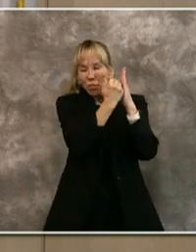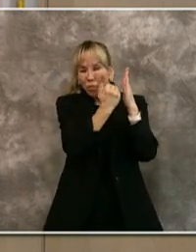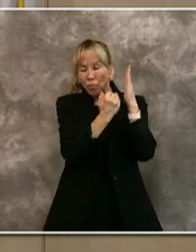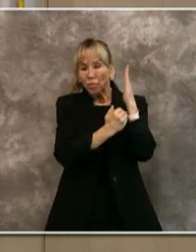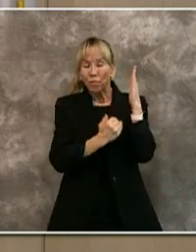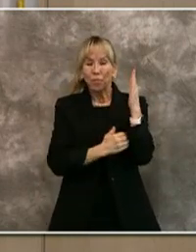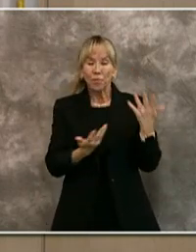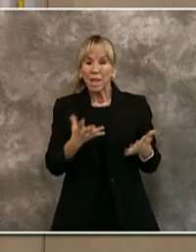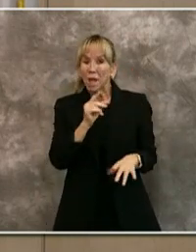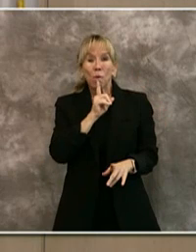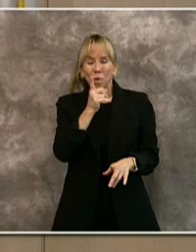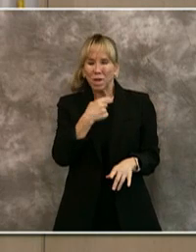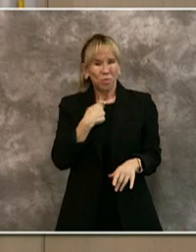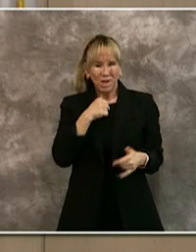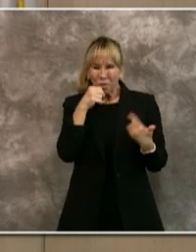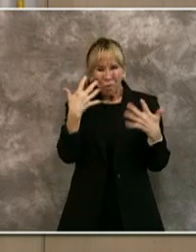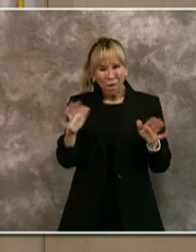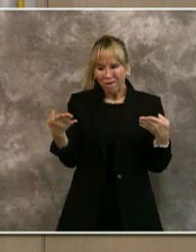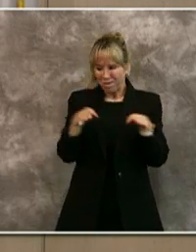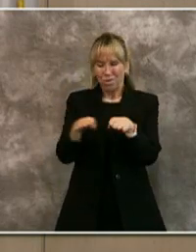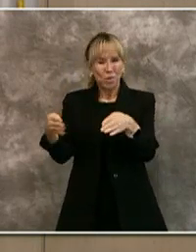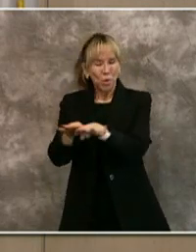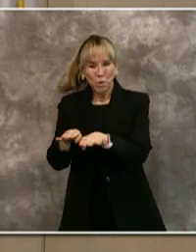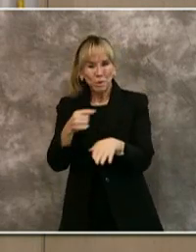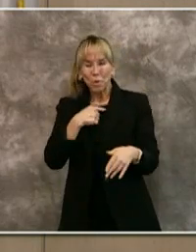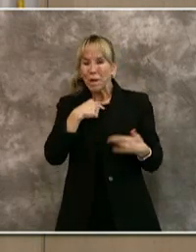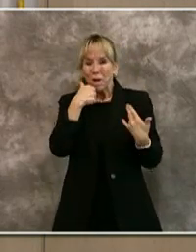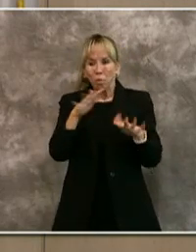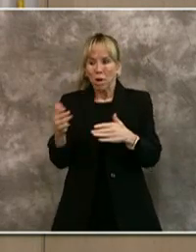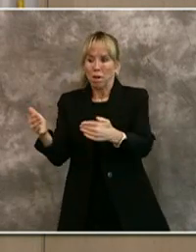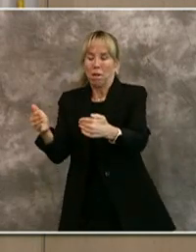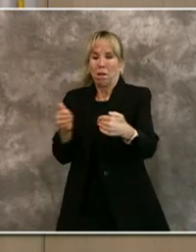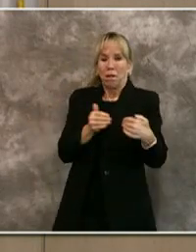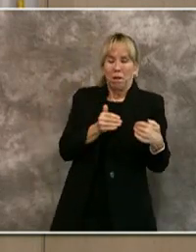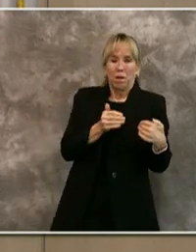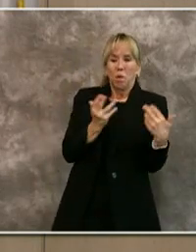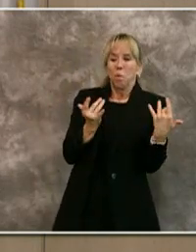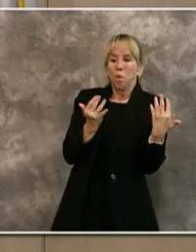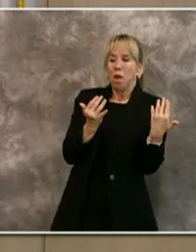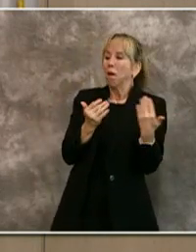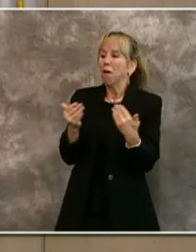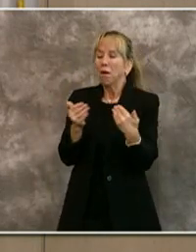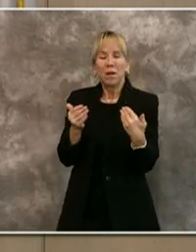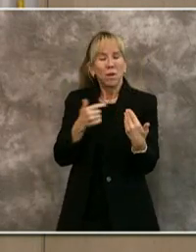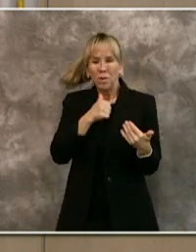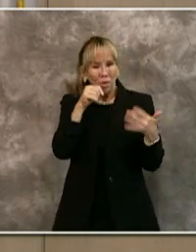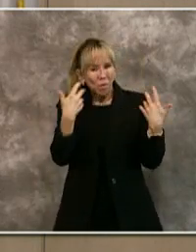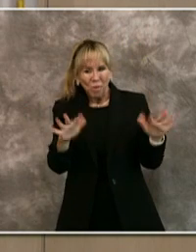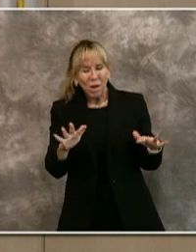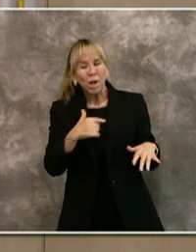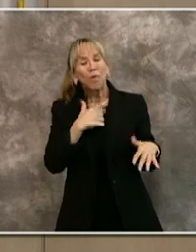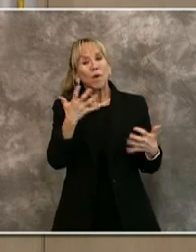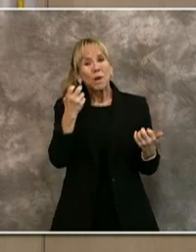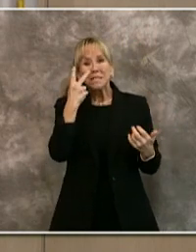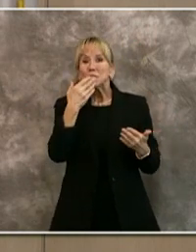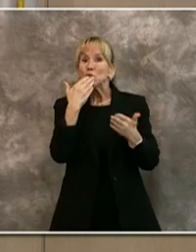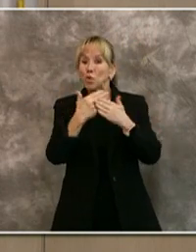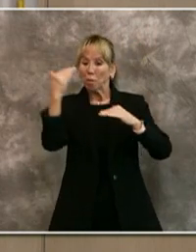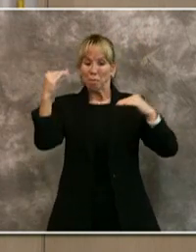or interest is not to shut anyone down or to roll anything back. We want to try to strike a balance